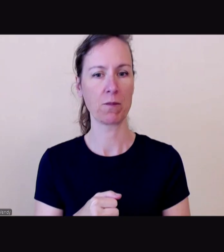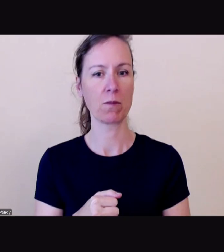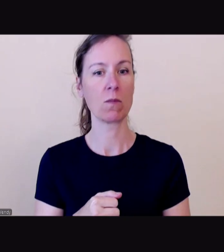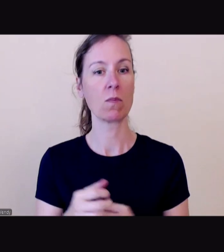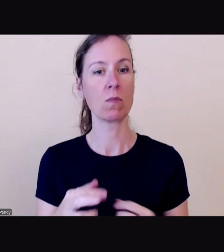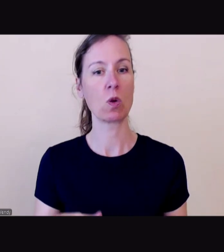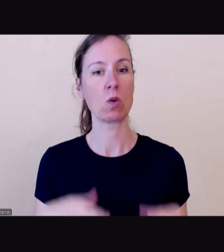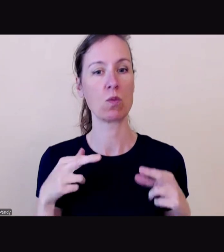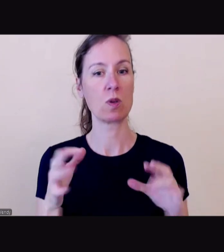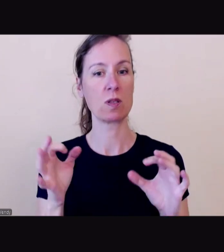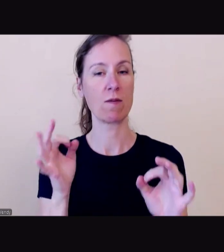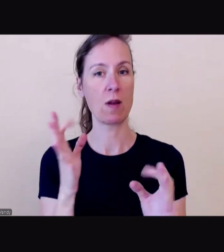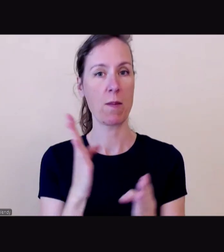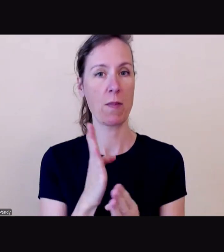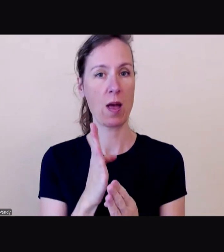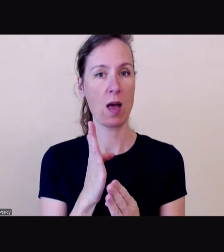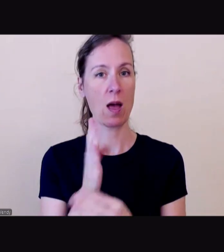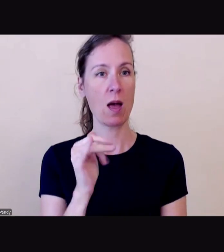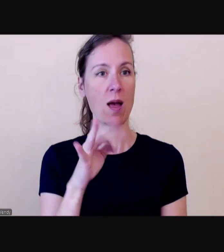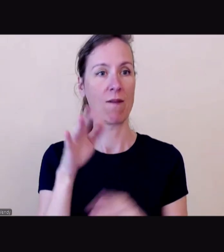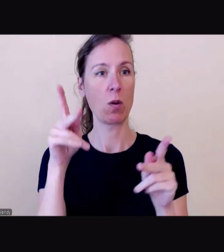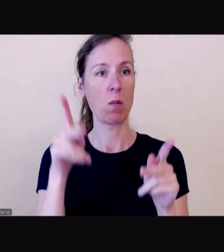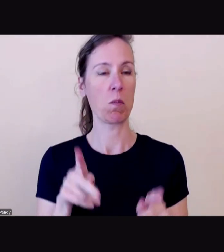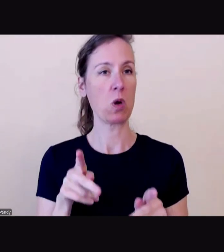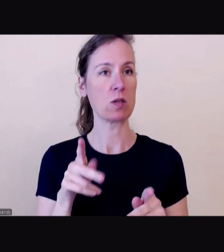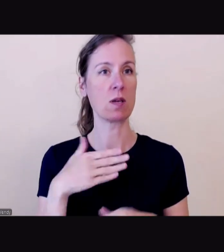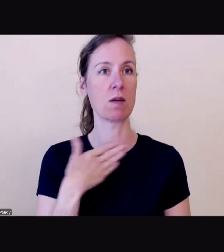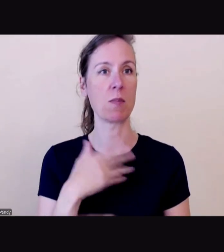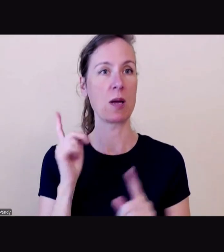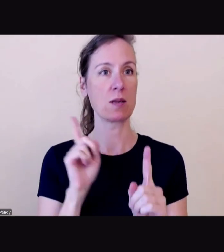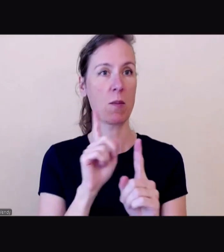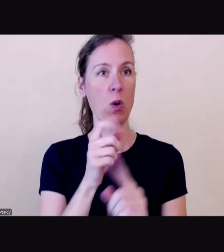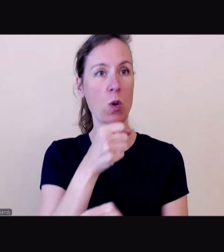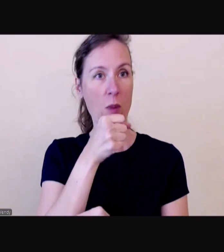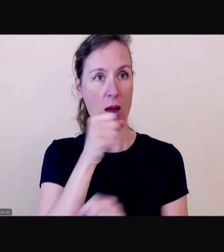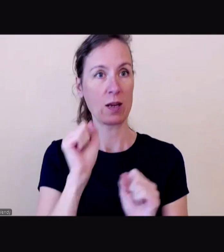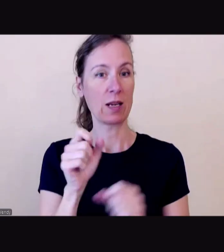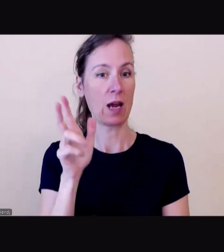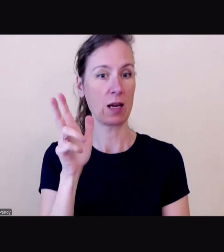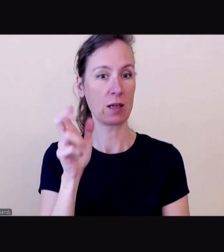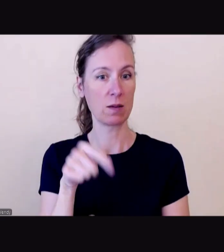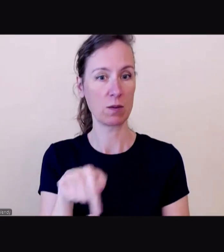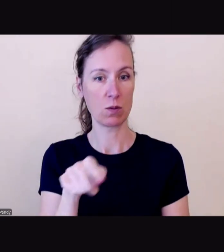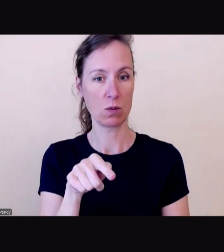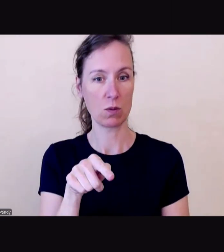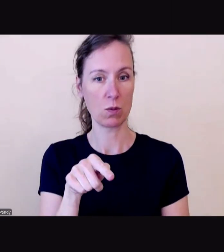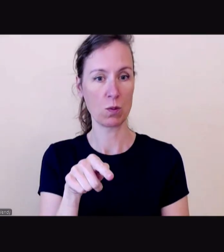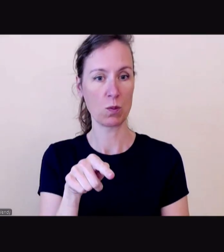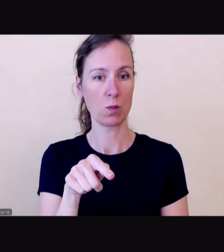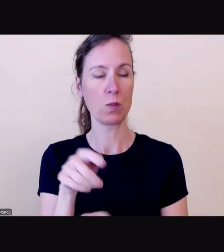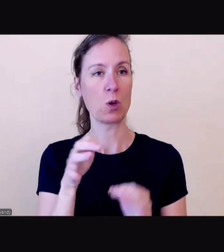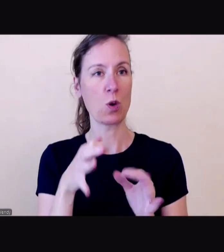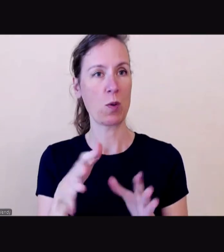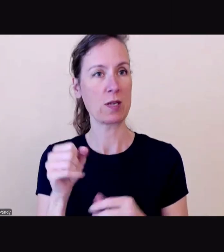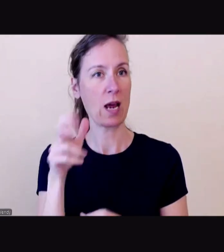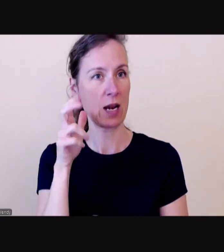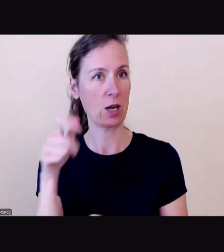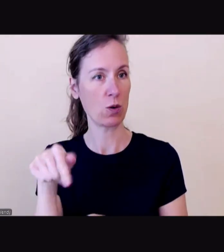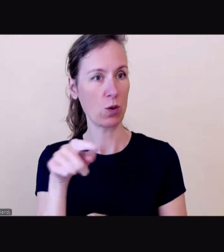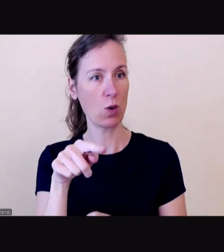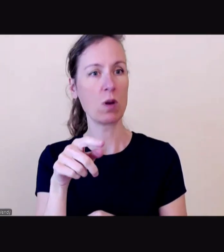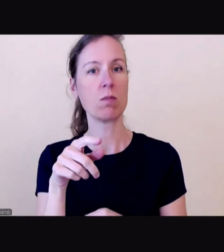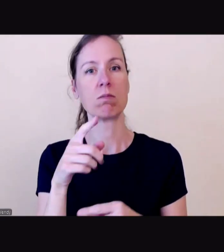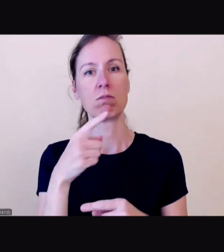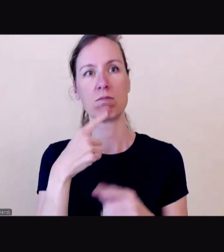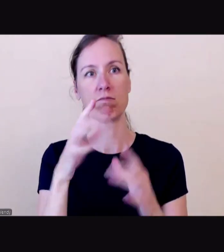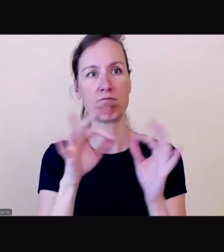If you are in person, please come up to the microphone so the interpreters can hear you. Please provide your name, your ward,